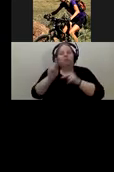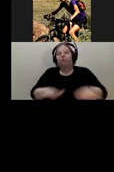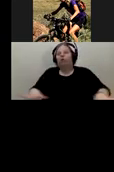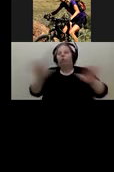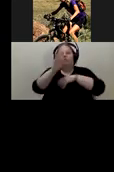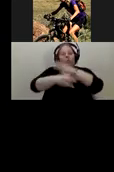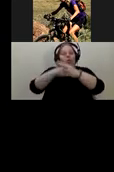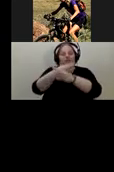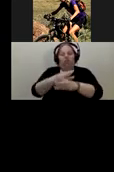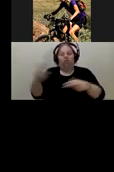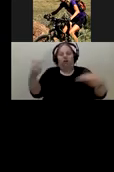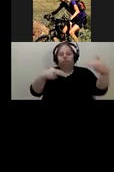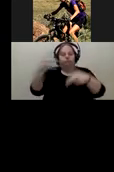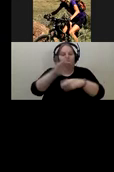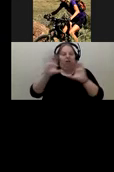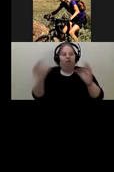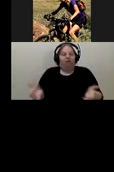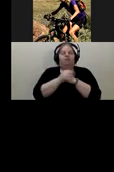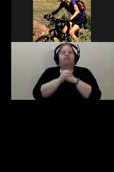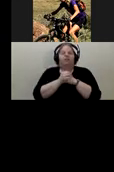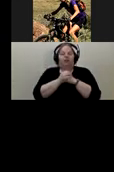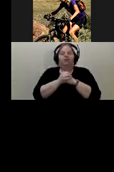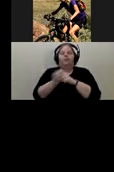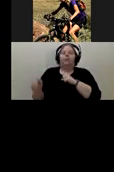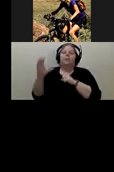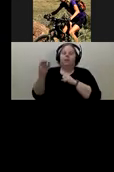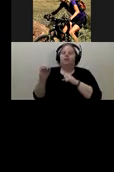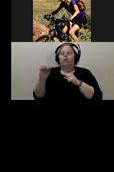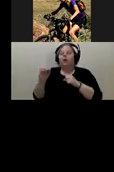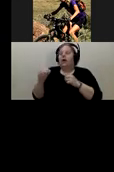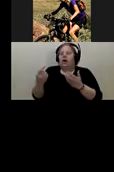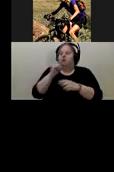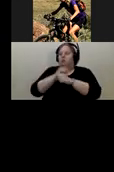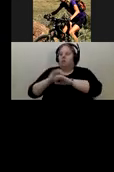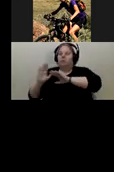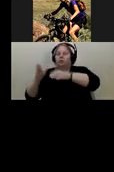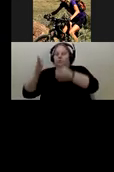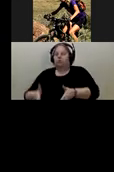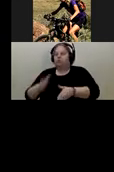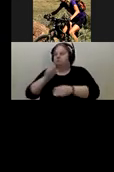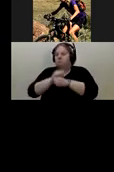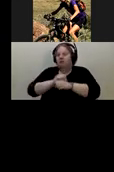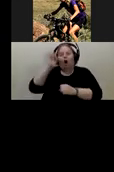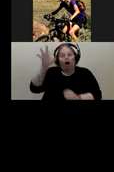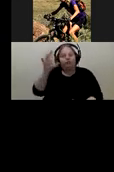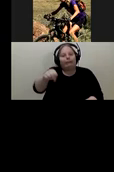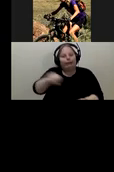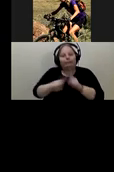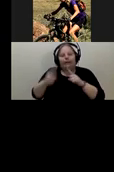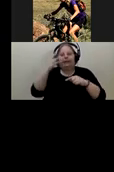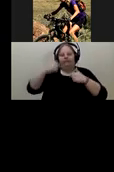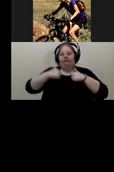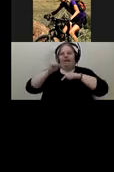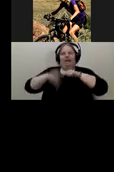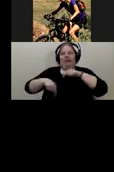that class. And I was the only one that said, you know, I would just push the person. I mean, sure, it would be awful, but if I couldn't jump myself into